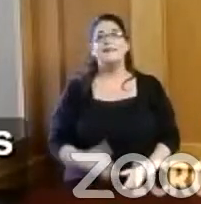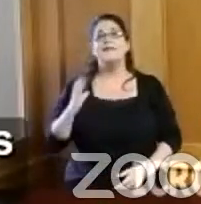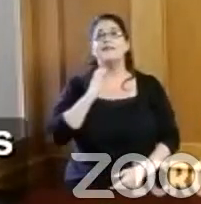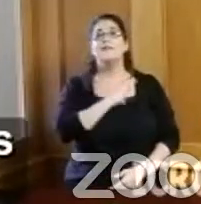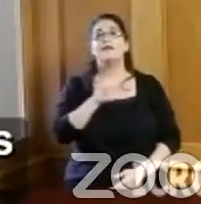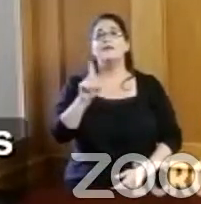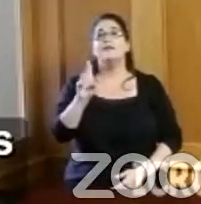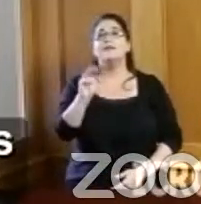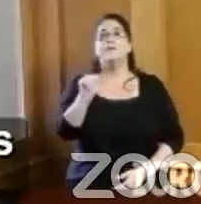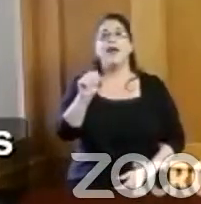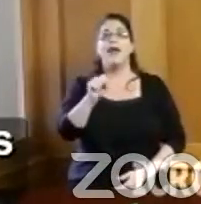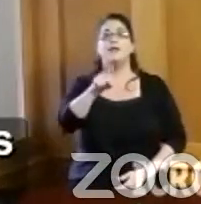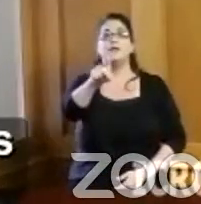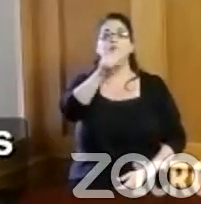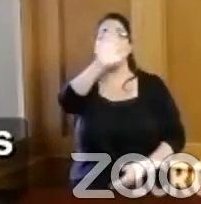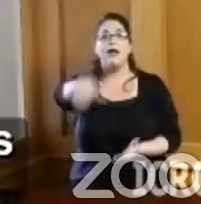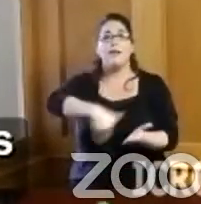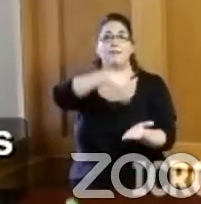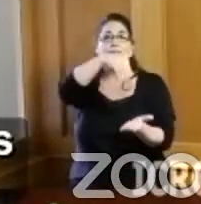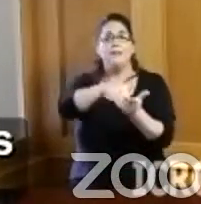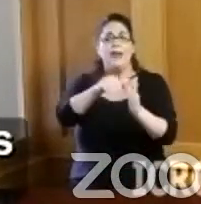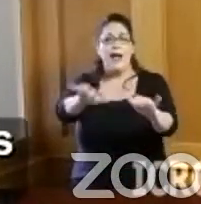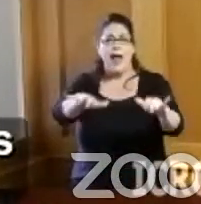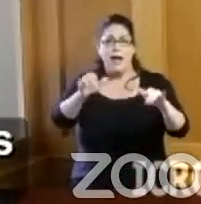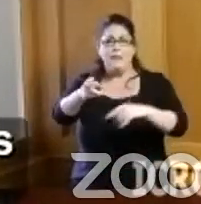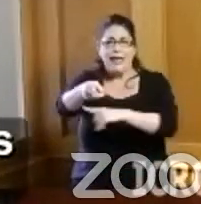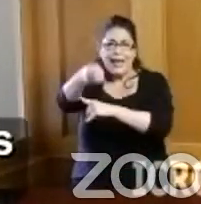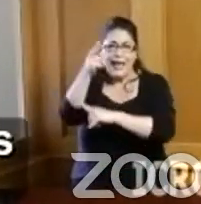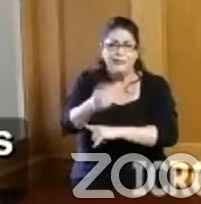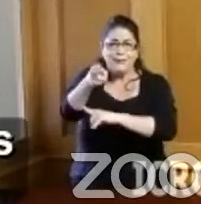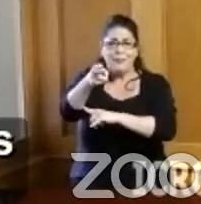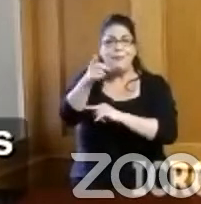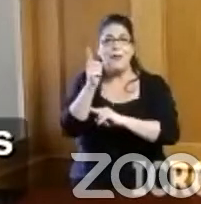You are sitting in the midst of history.